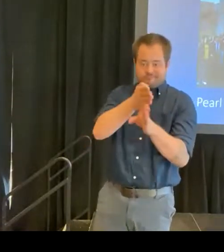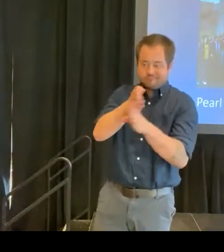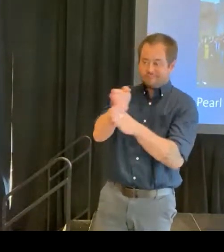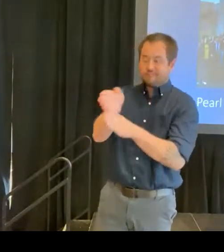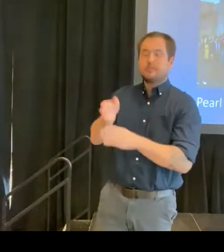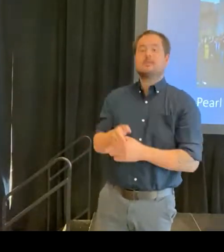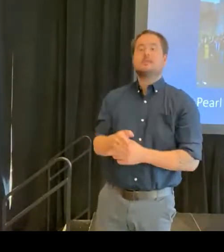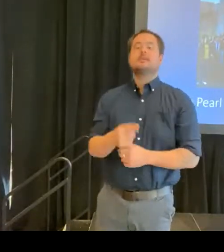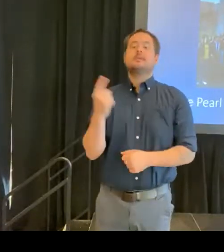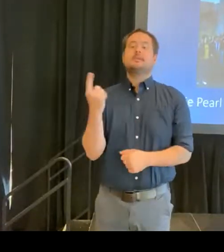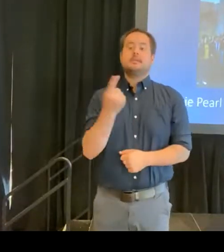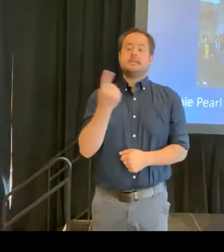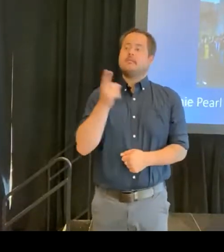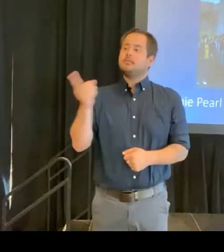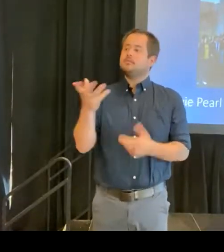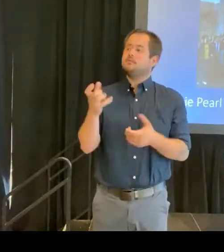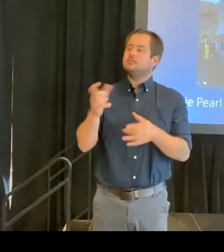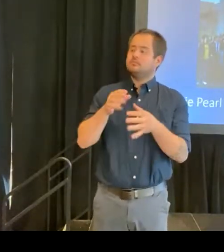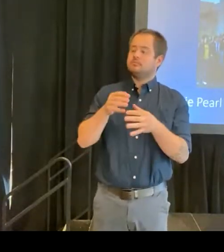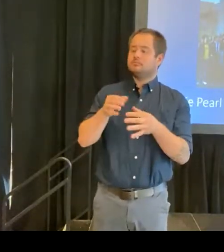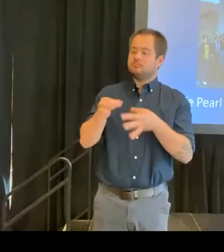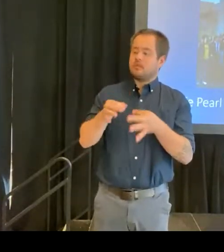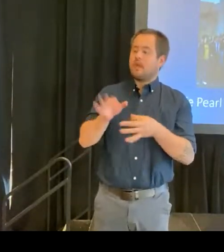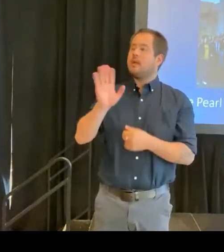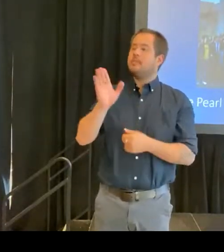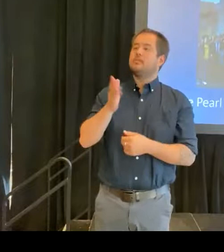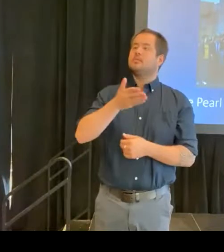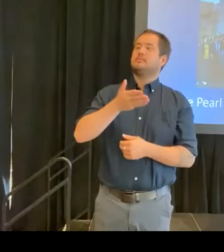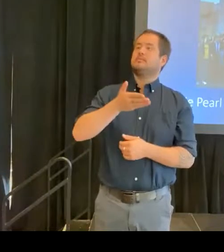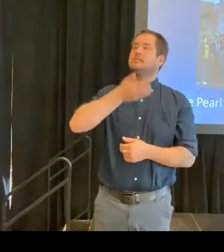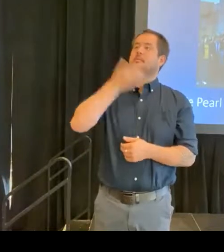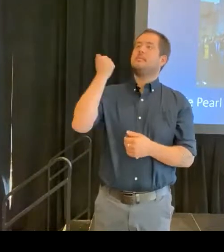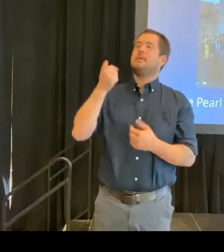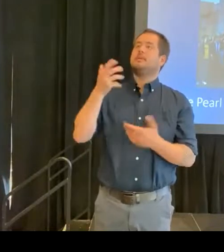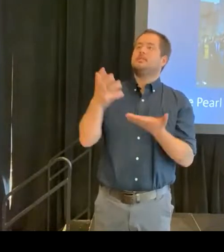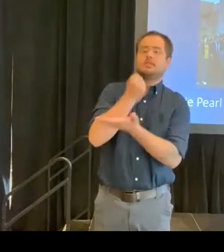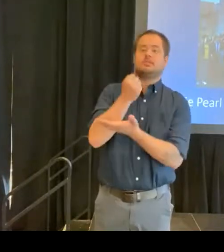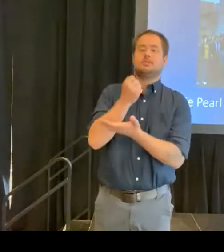that you describe as your greatest gain or your greatest achievement?